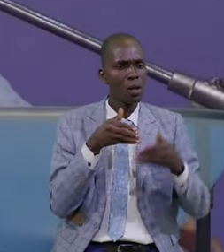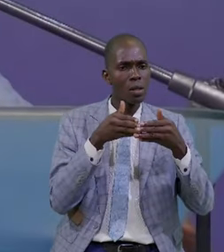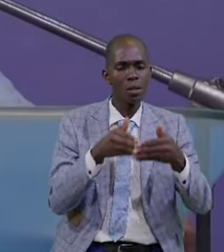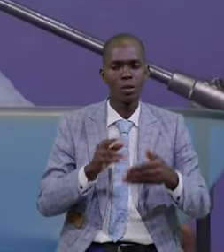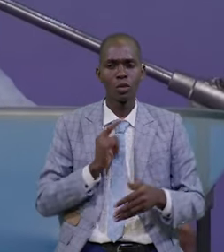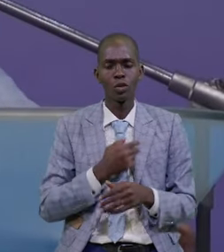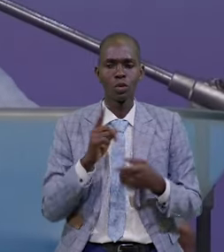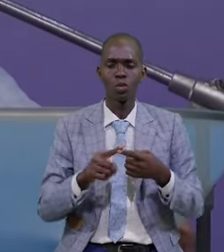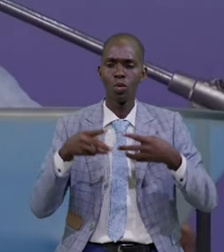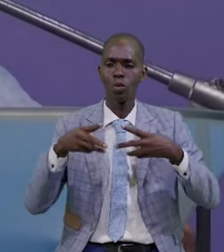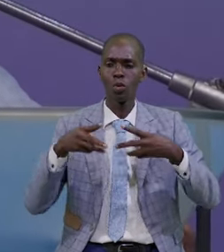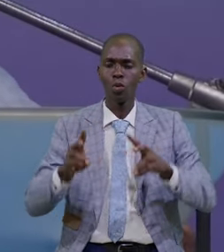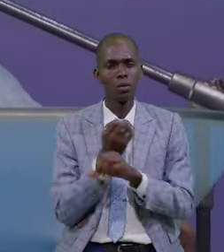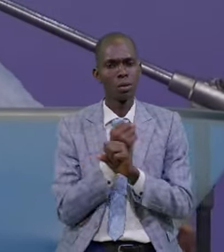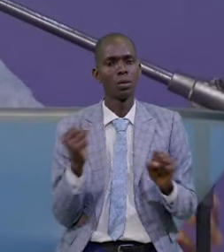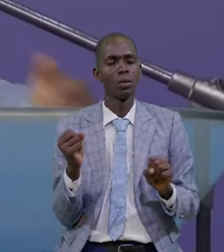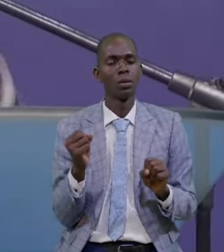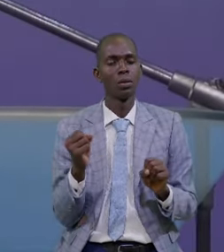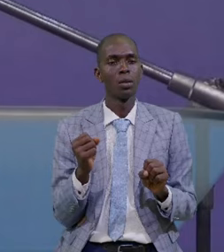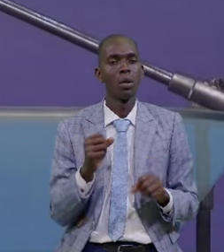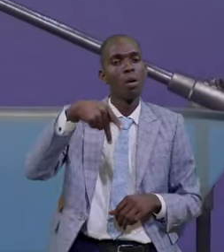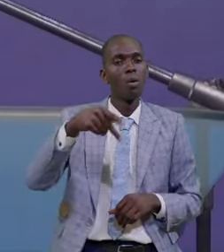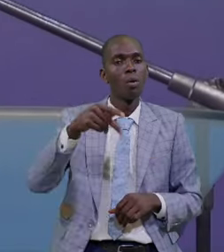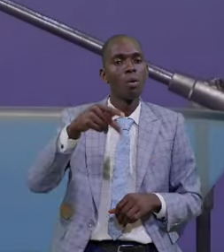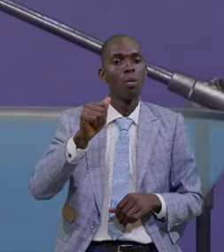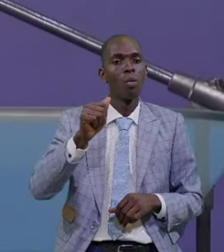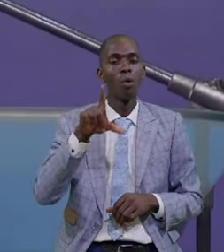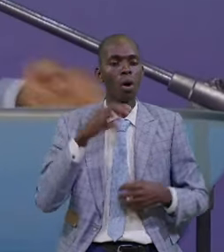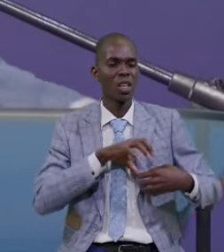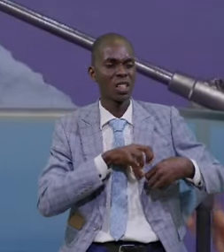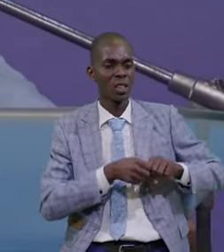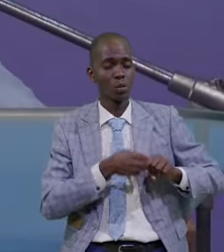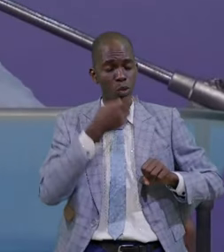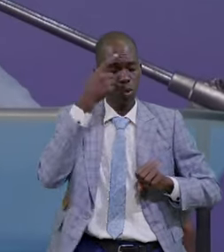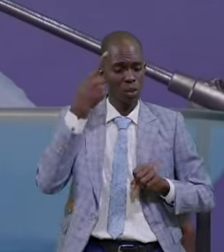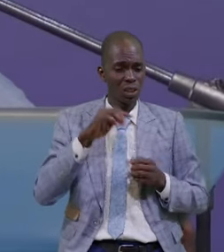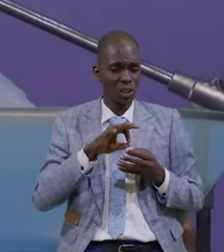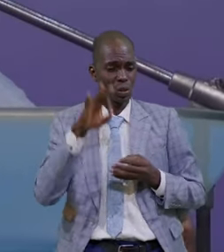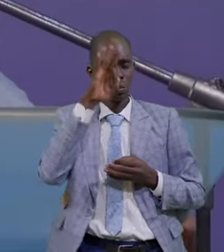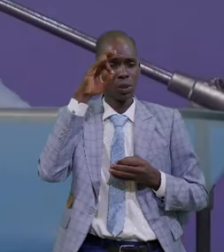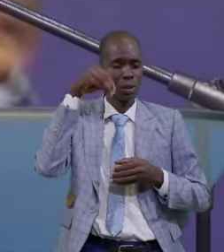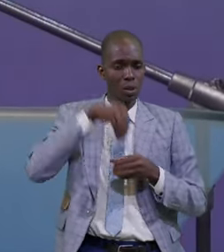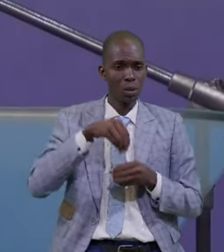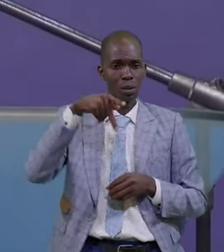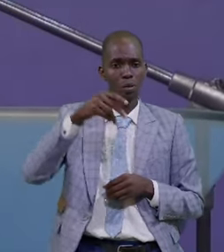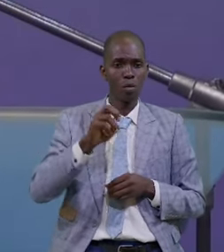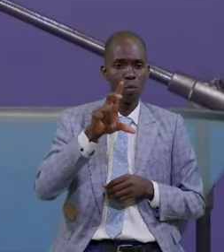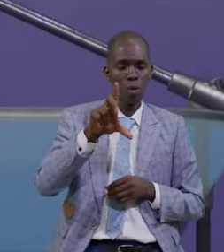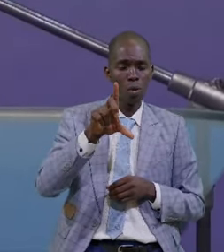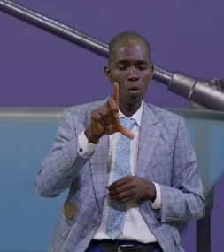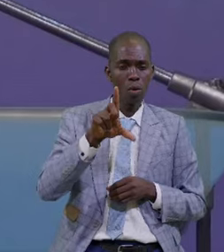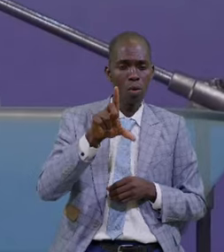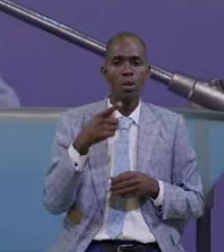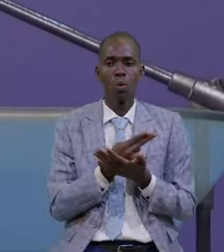salvation. It was great because the spirit in him, the Holy Ghost,